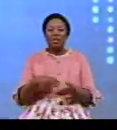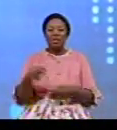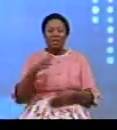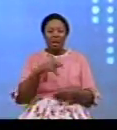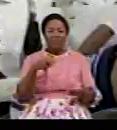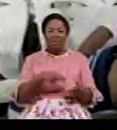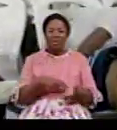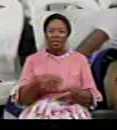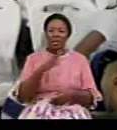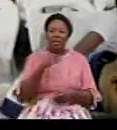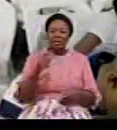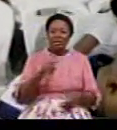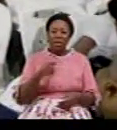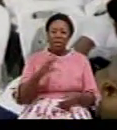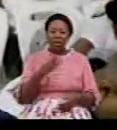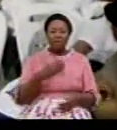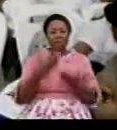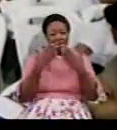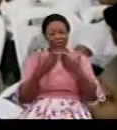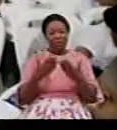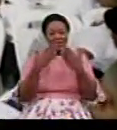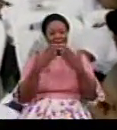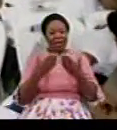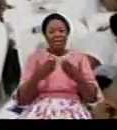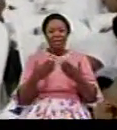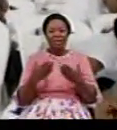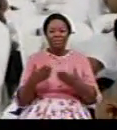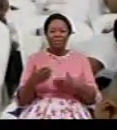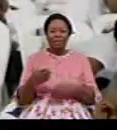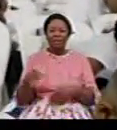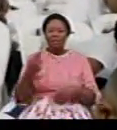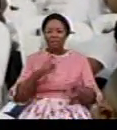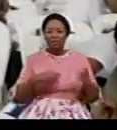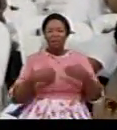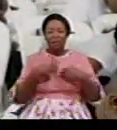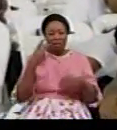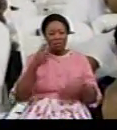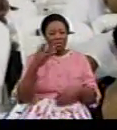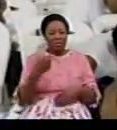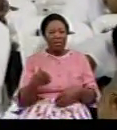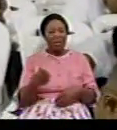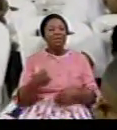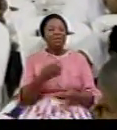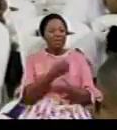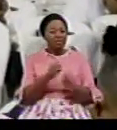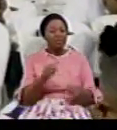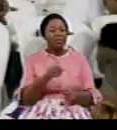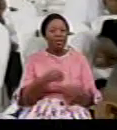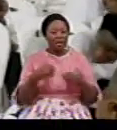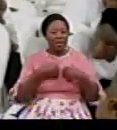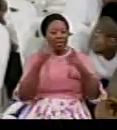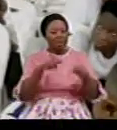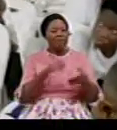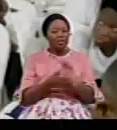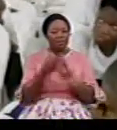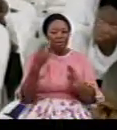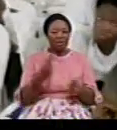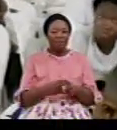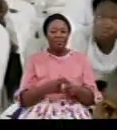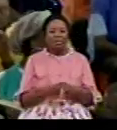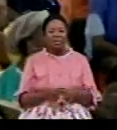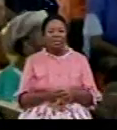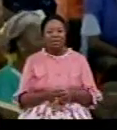this time of counseling. And then, by the grace of God, I'll come back. Tonight